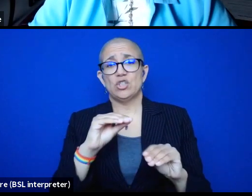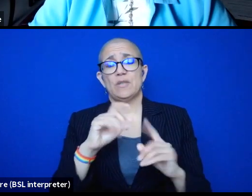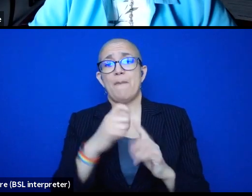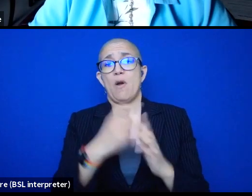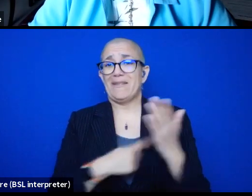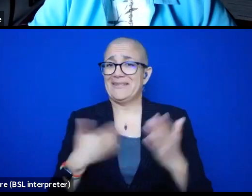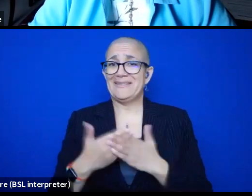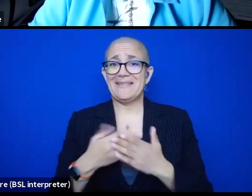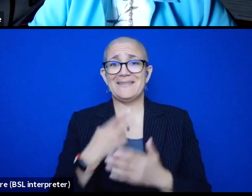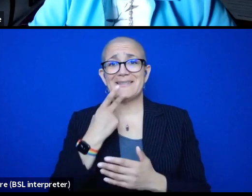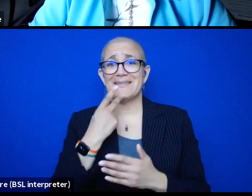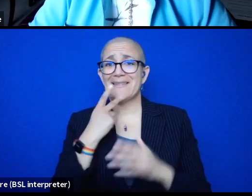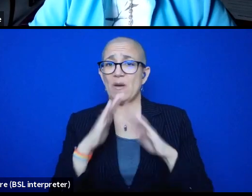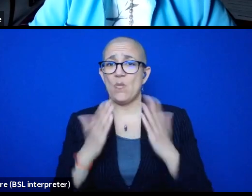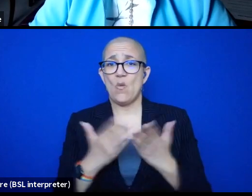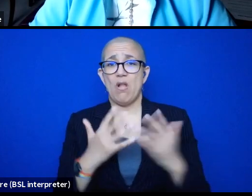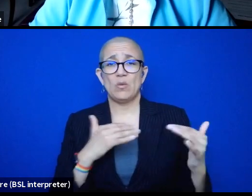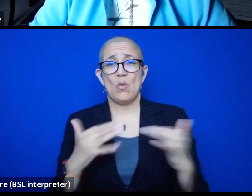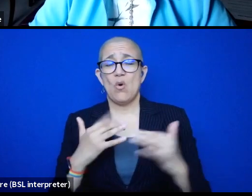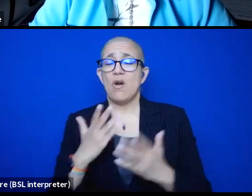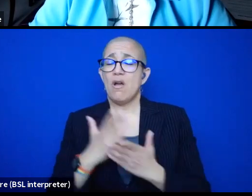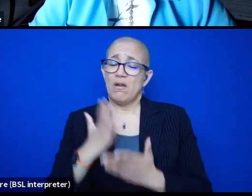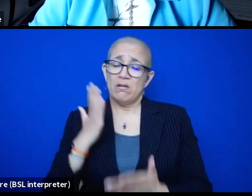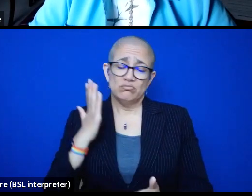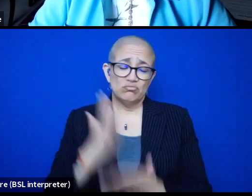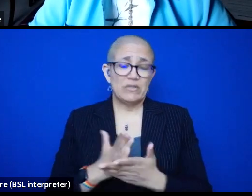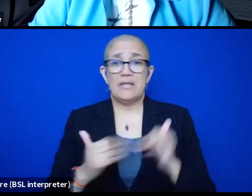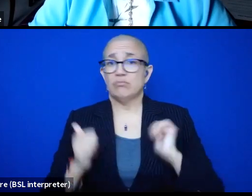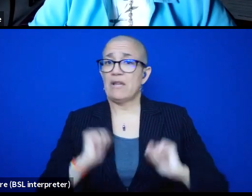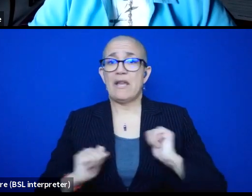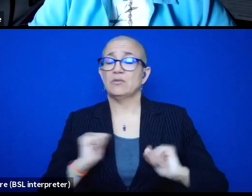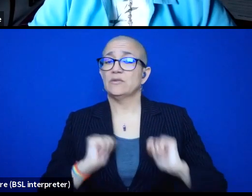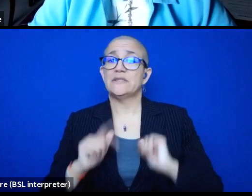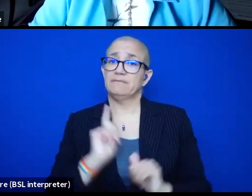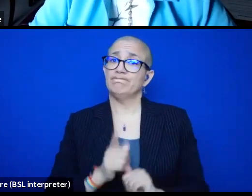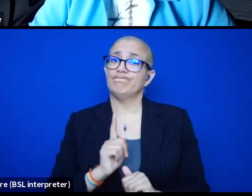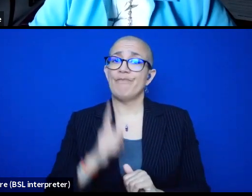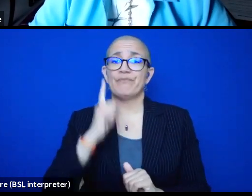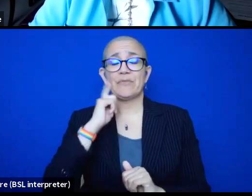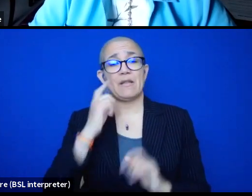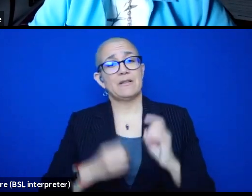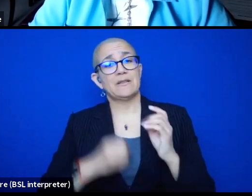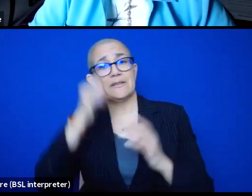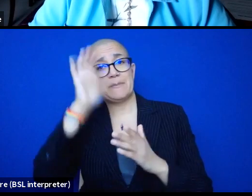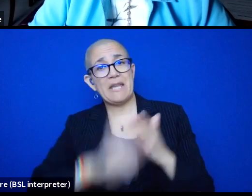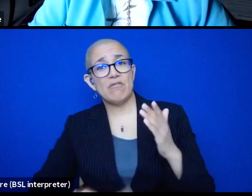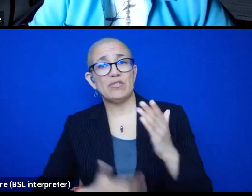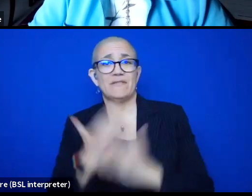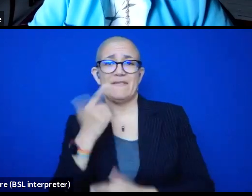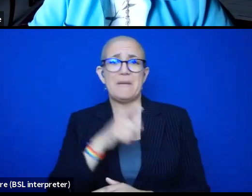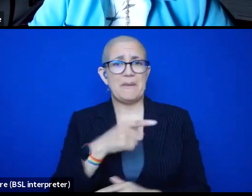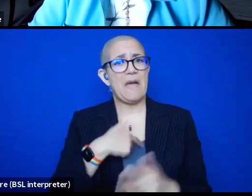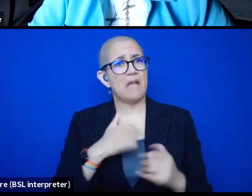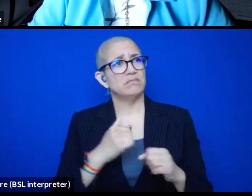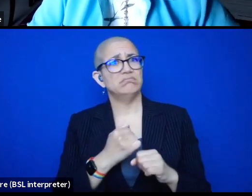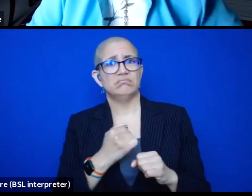Second World War. I'm really proud of it. And I think my experience in helping develop that, you know, does put me right for